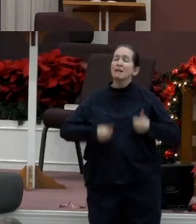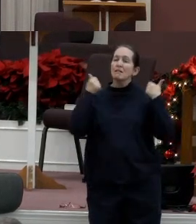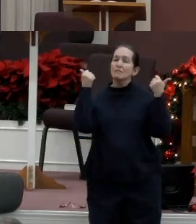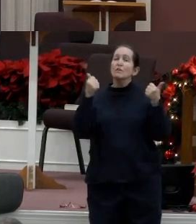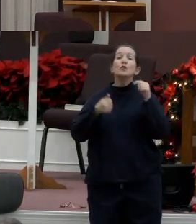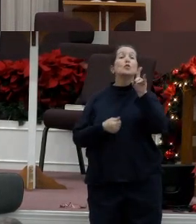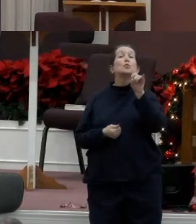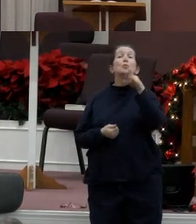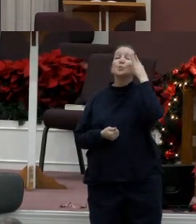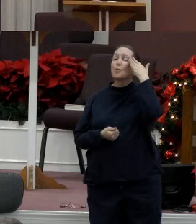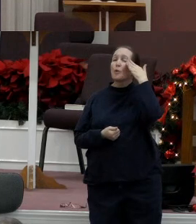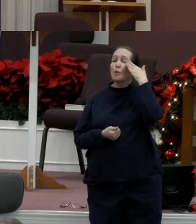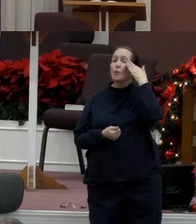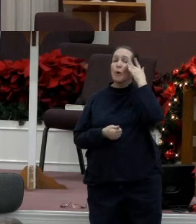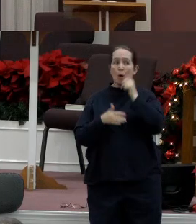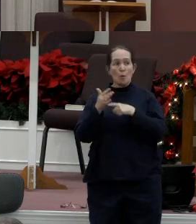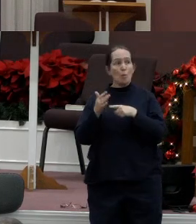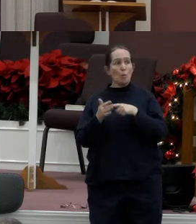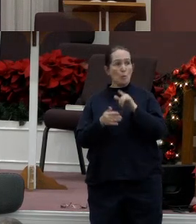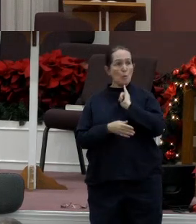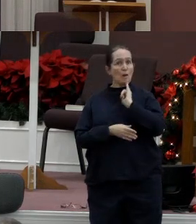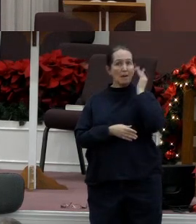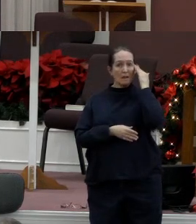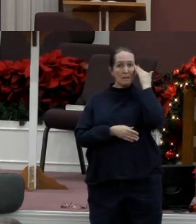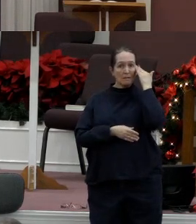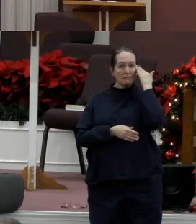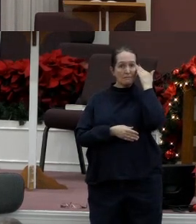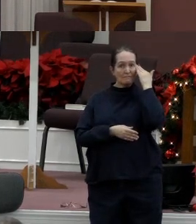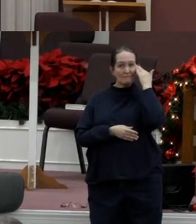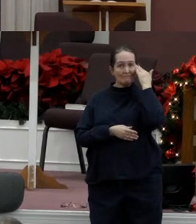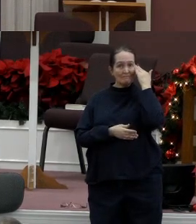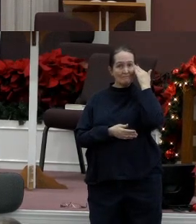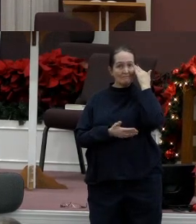Do you know what I know?